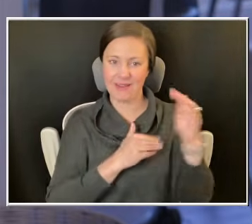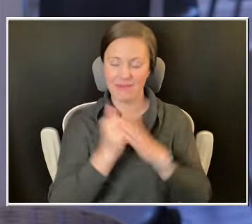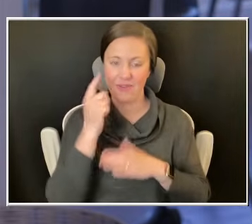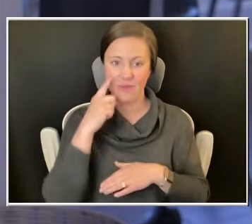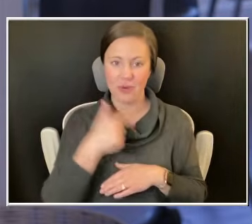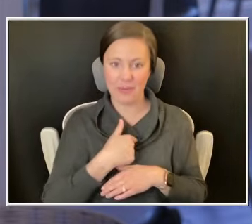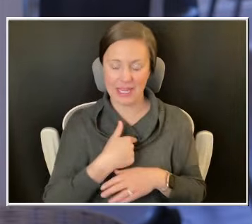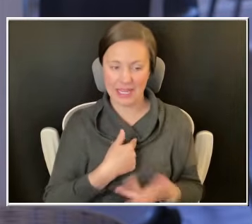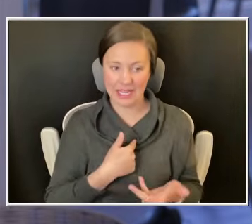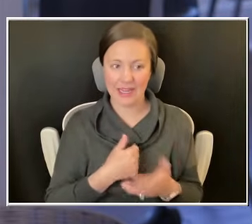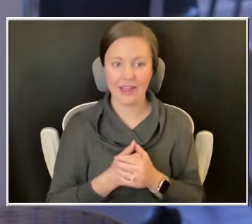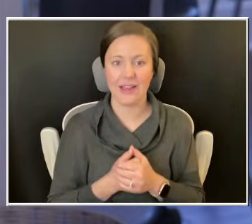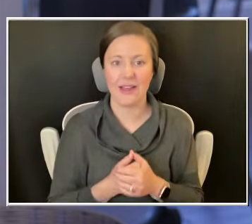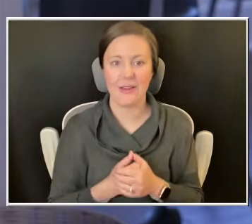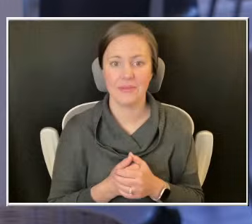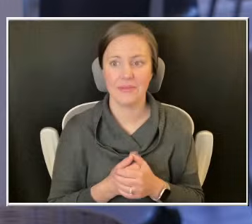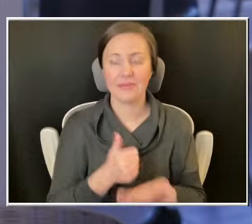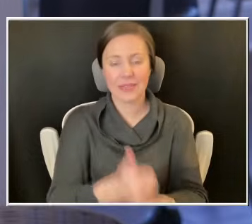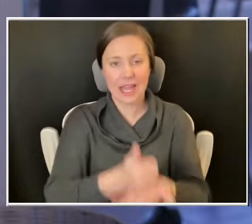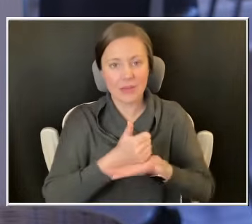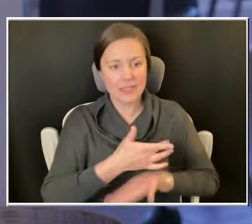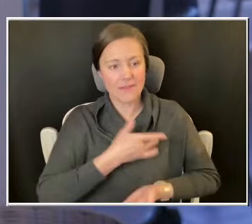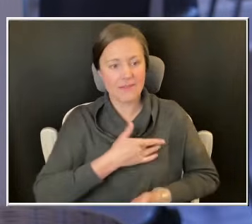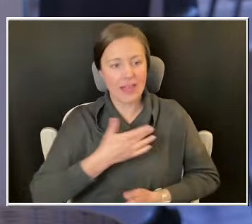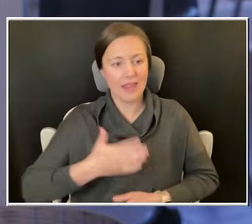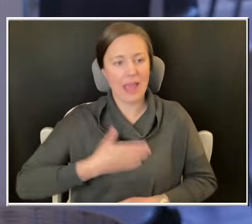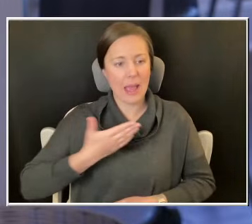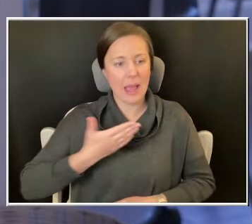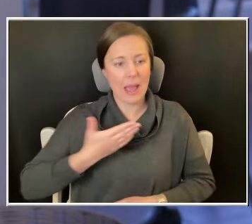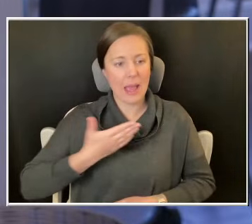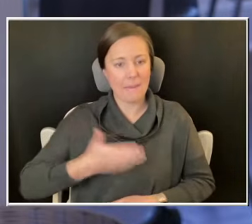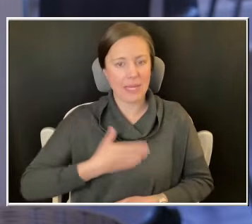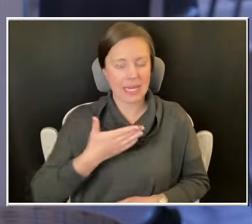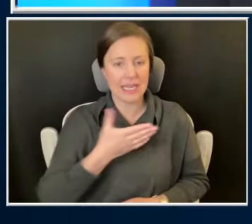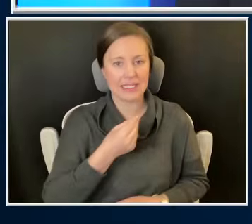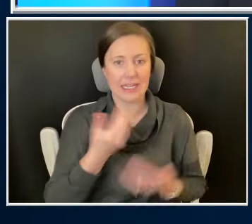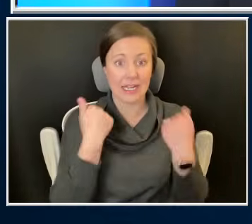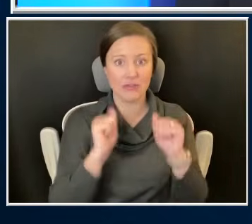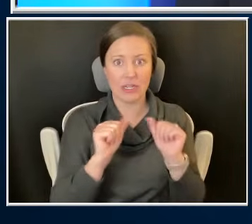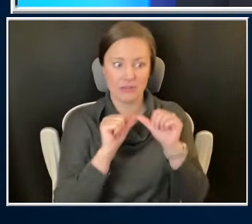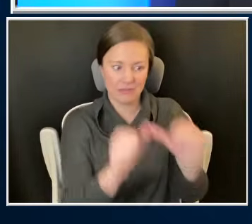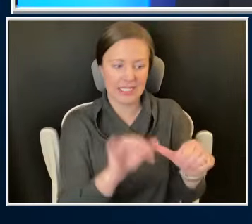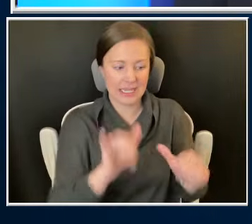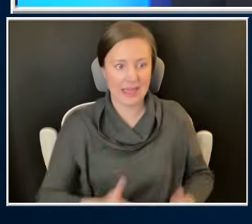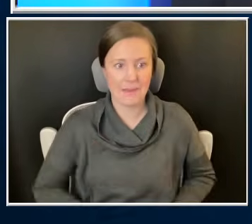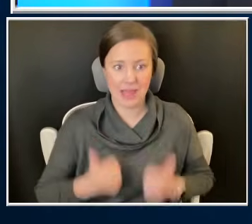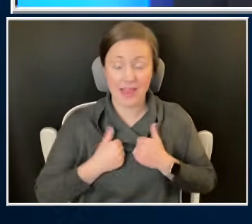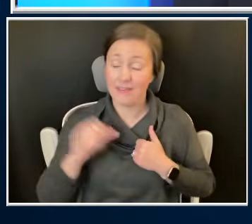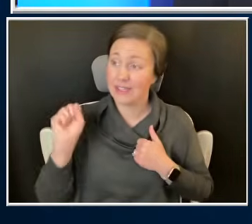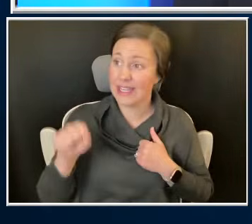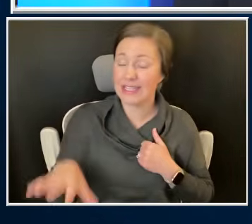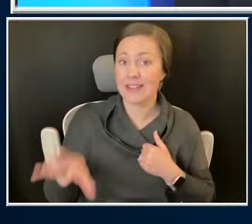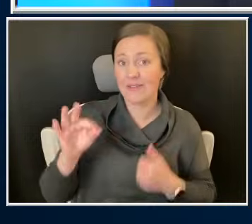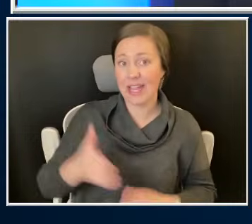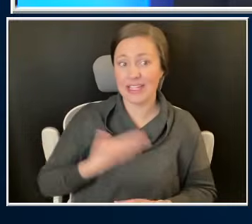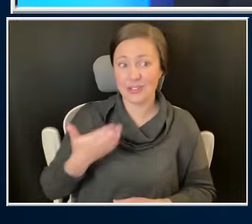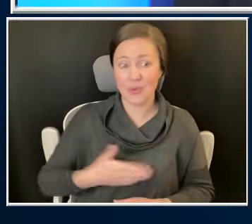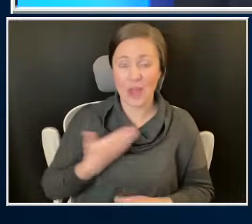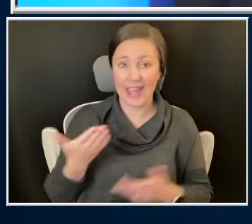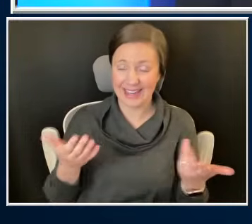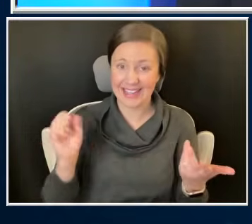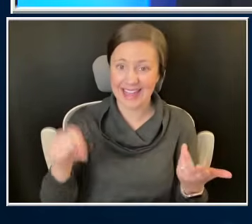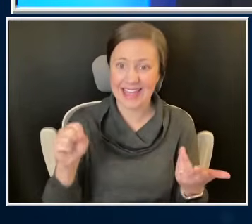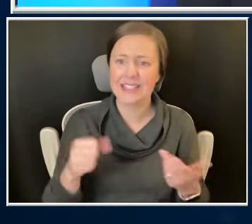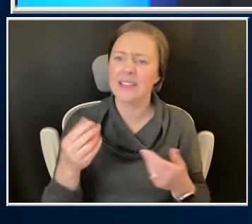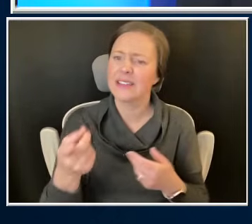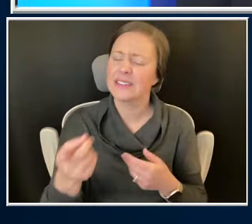that kind of brings me happiness, and I try to keep that in my life. Yeah, finding joy in the small things. Tell us about the hand that's over